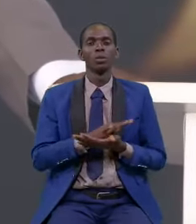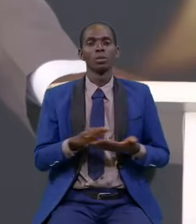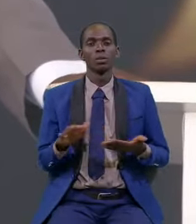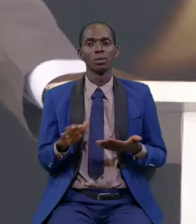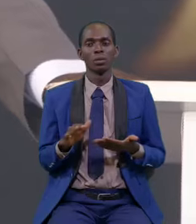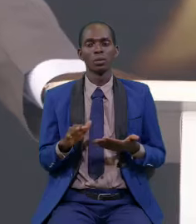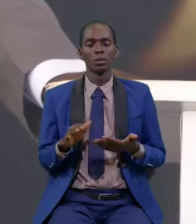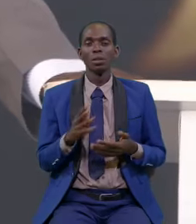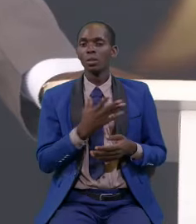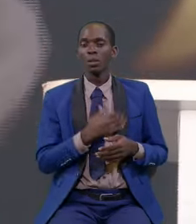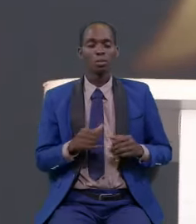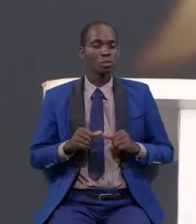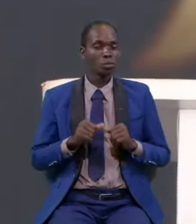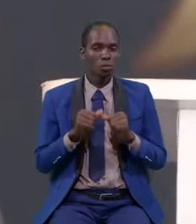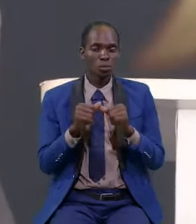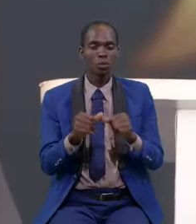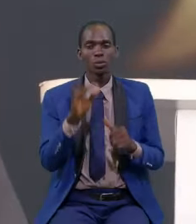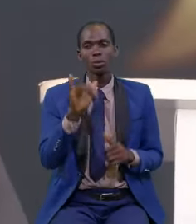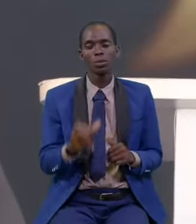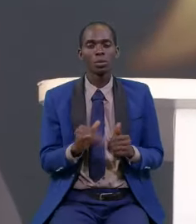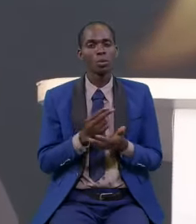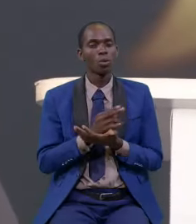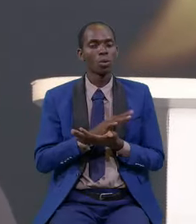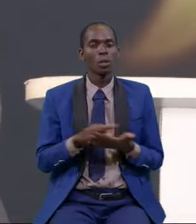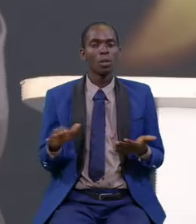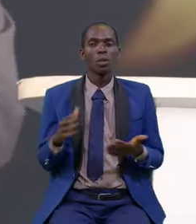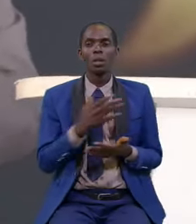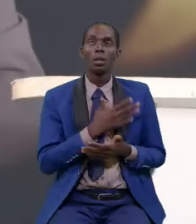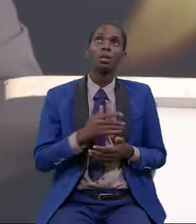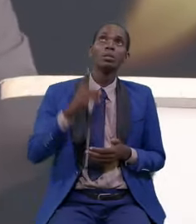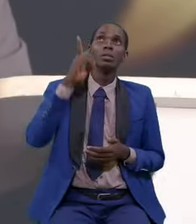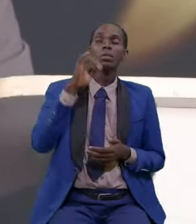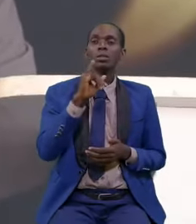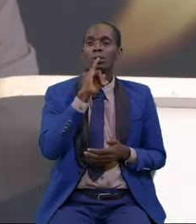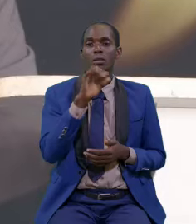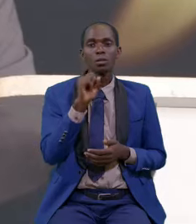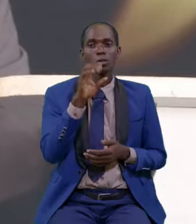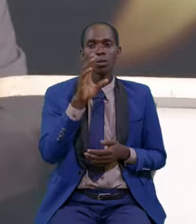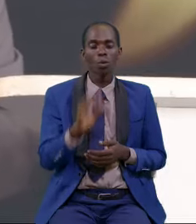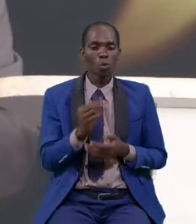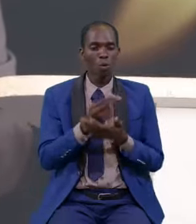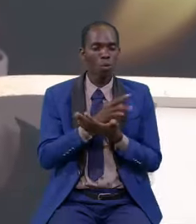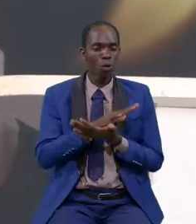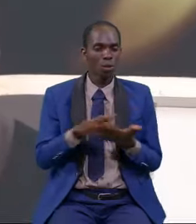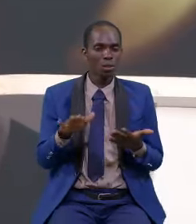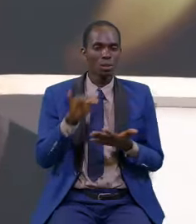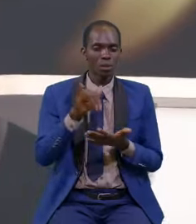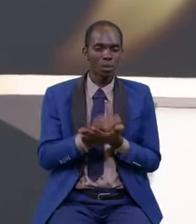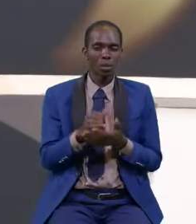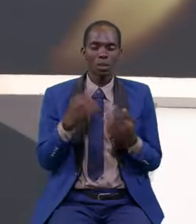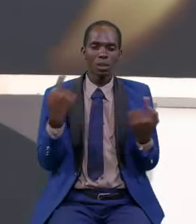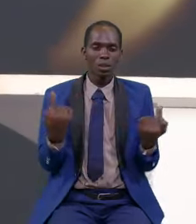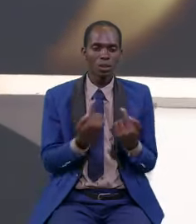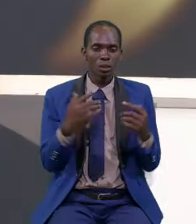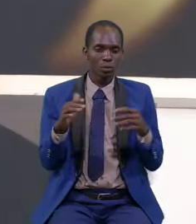perpetually holy. And he's so holy that sinful man cannot